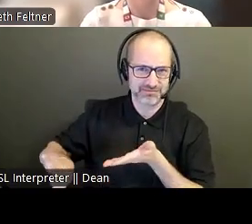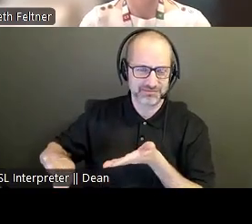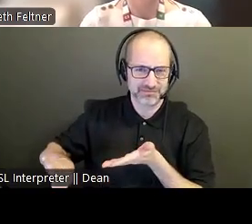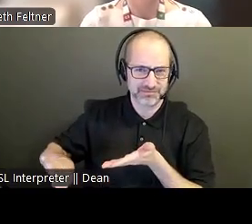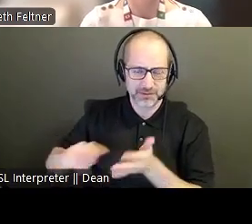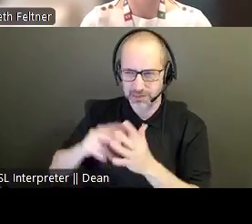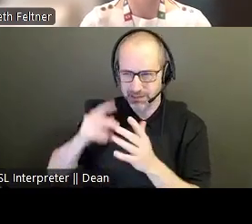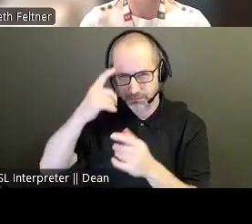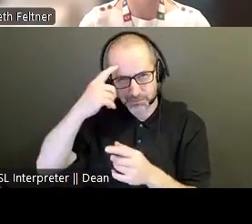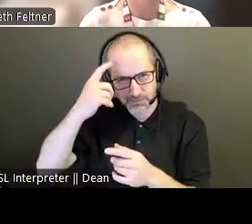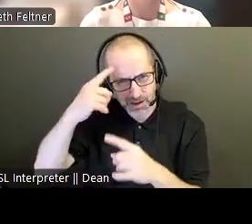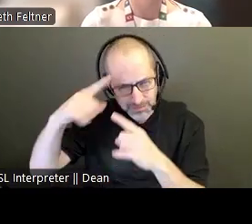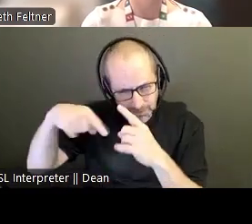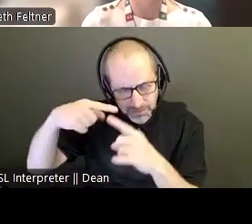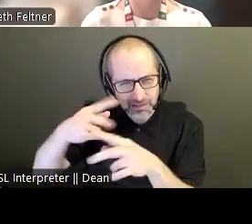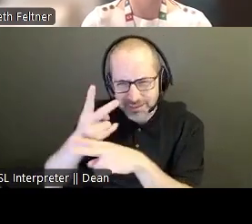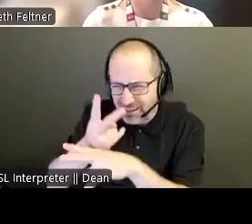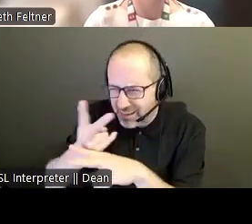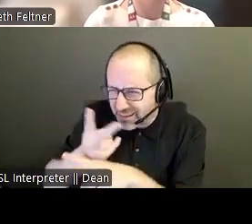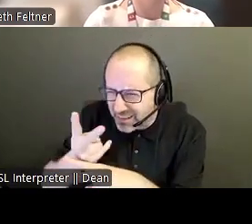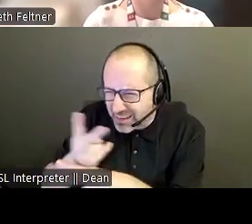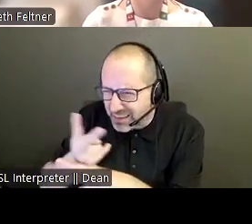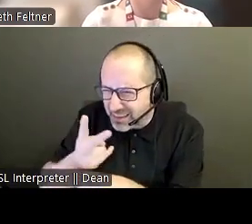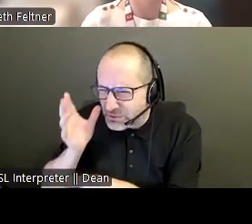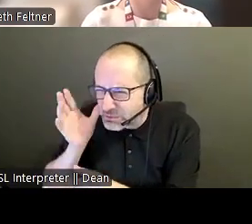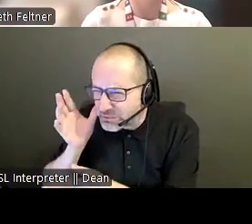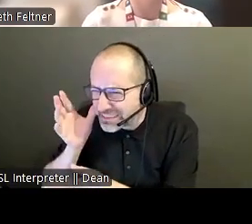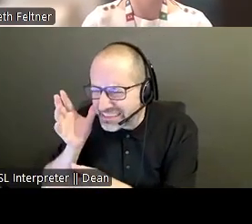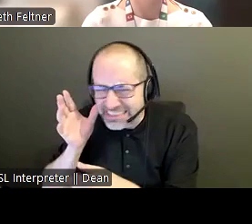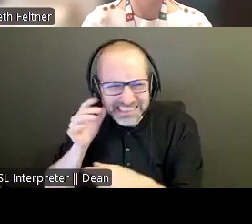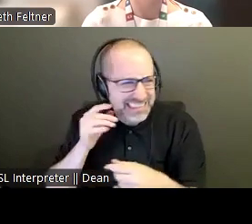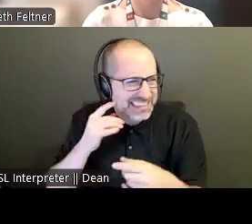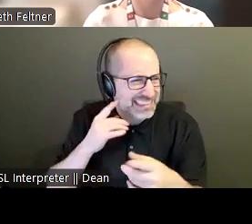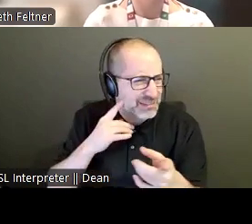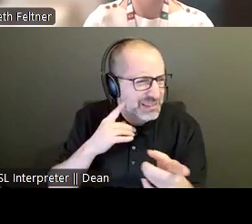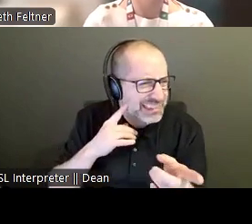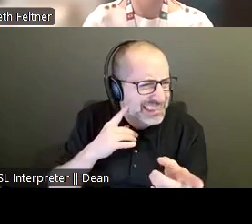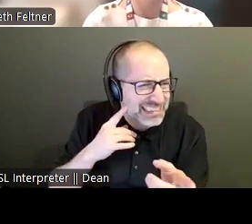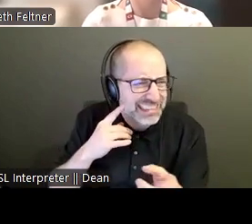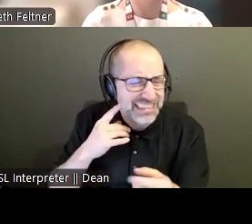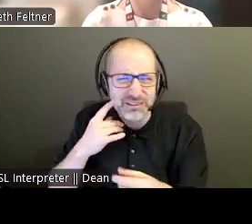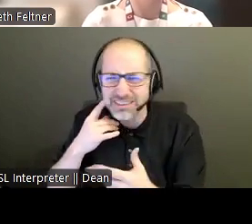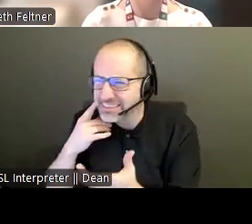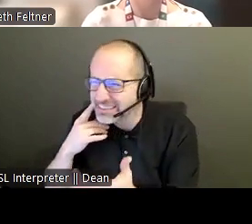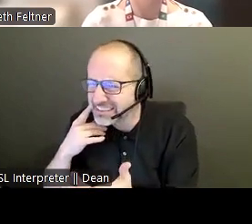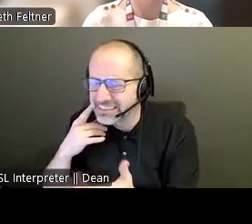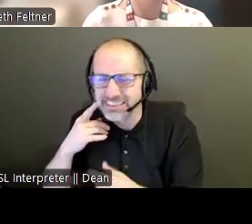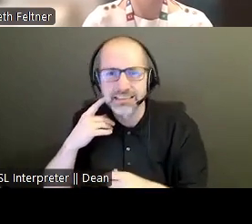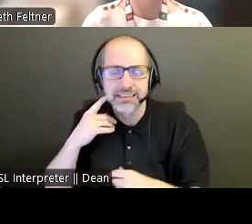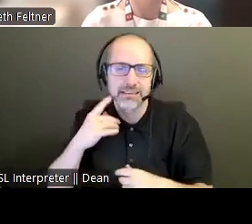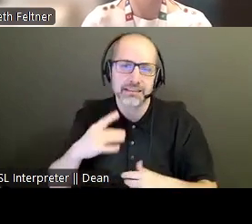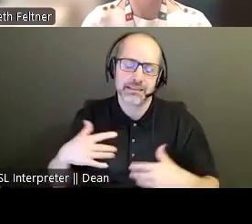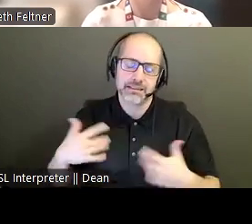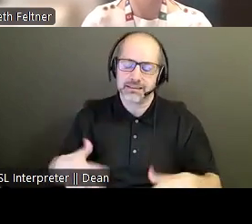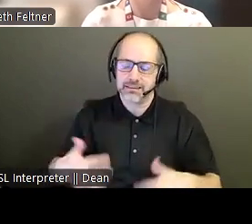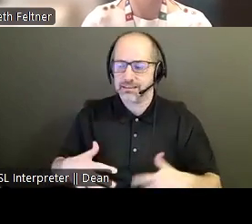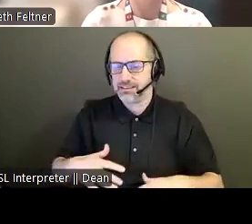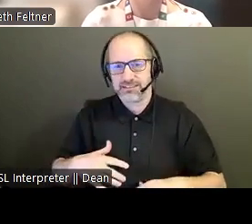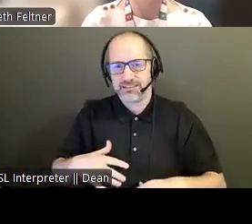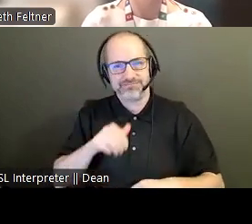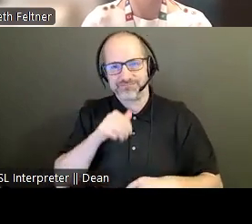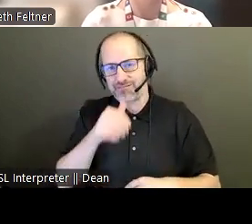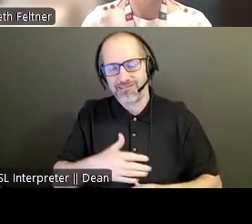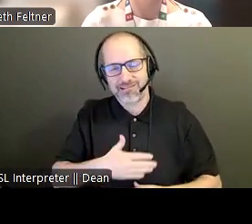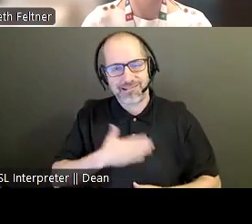and we start to withdraw from these social events, this, in turn impacts our overall well-being, our